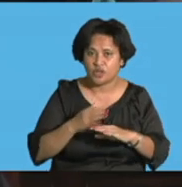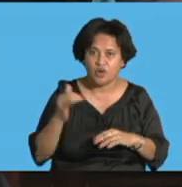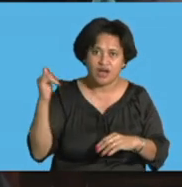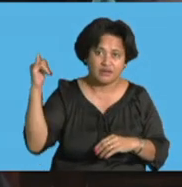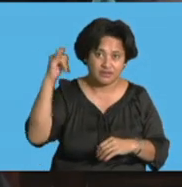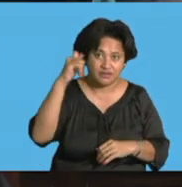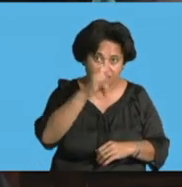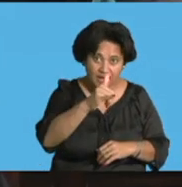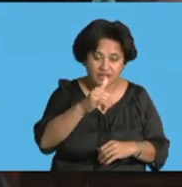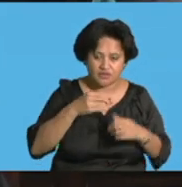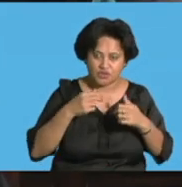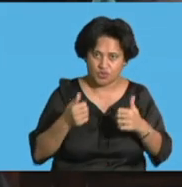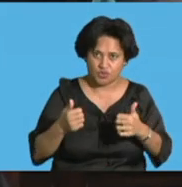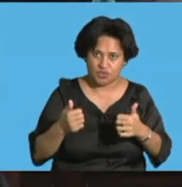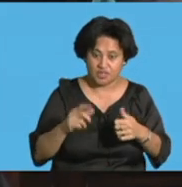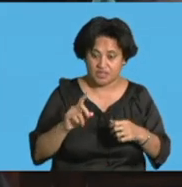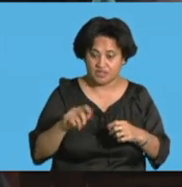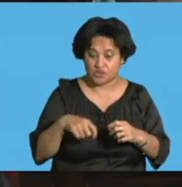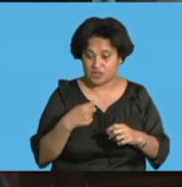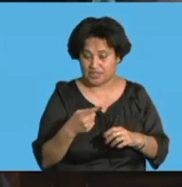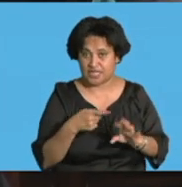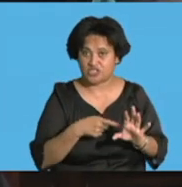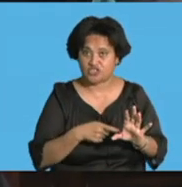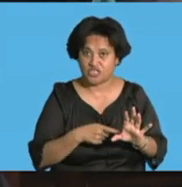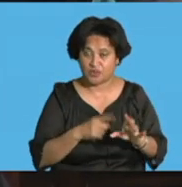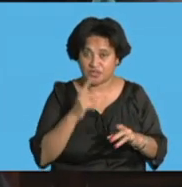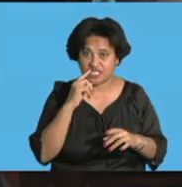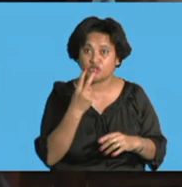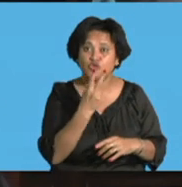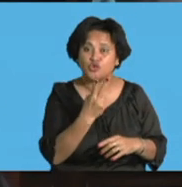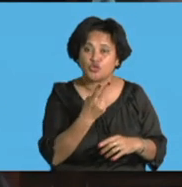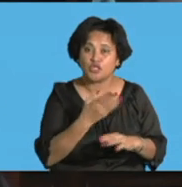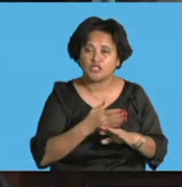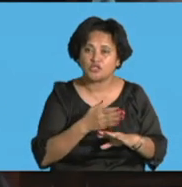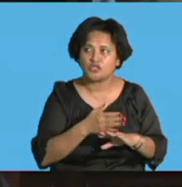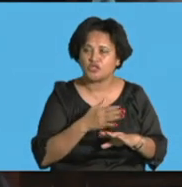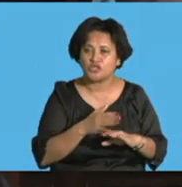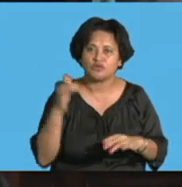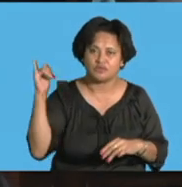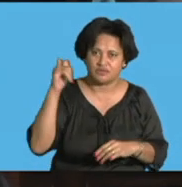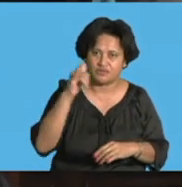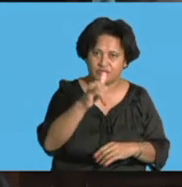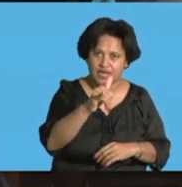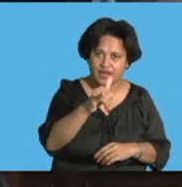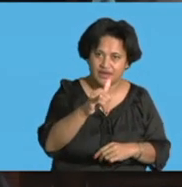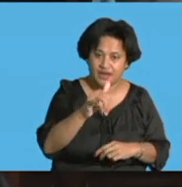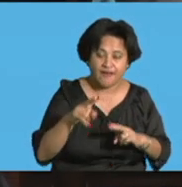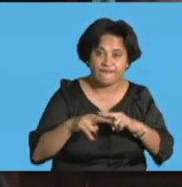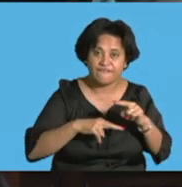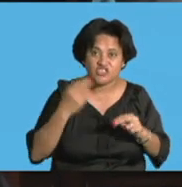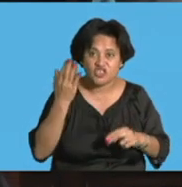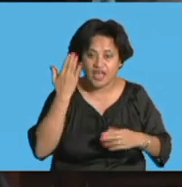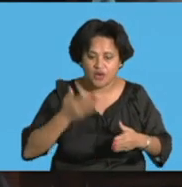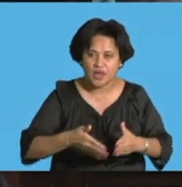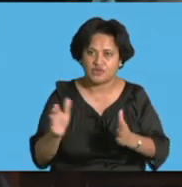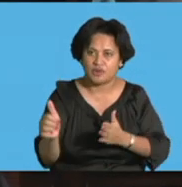tourism. The new financial year will see the delivery of 2 A350s by Fiji Airways, thereby giving Fiji and the